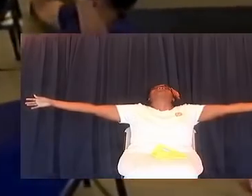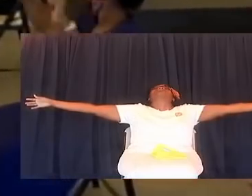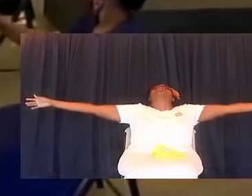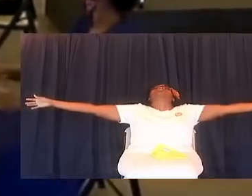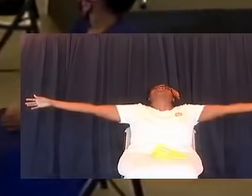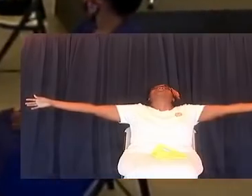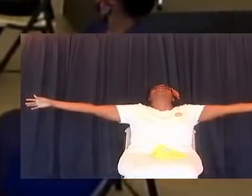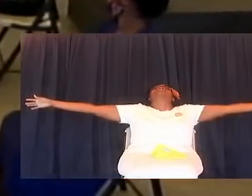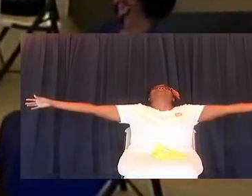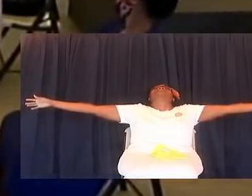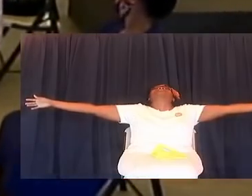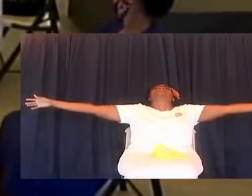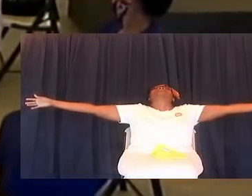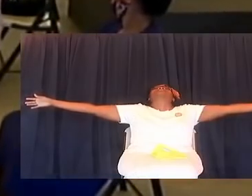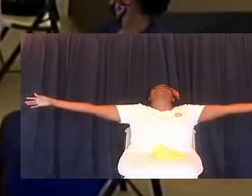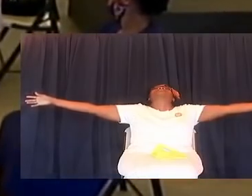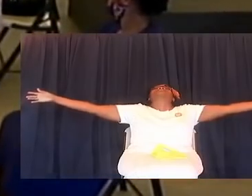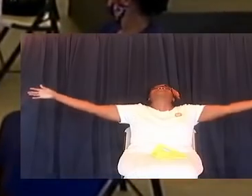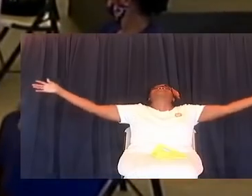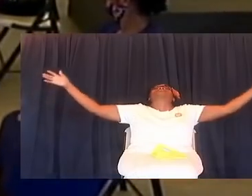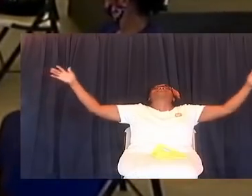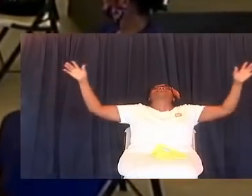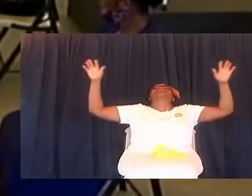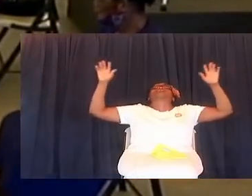Praise God, praise God.